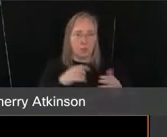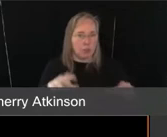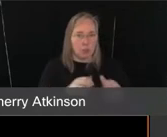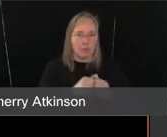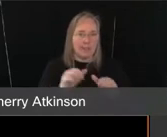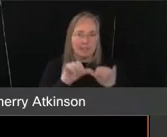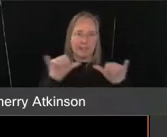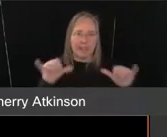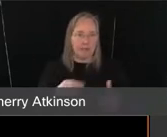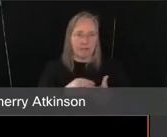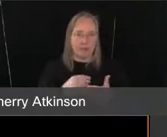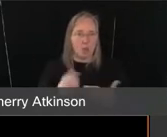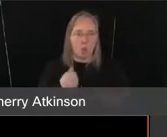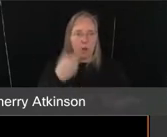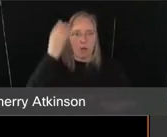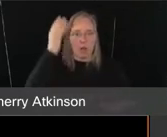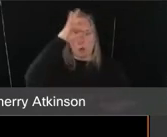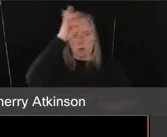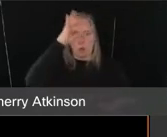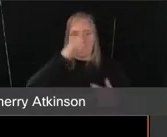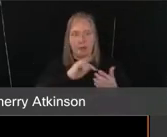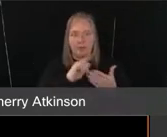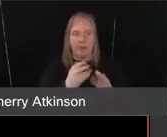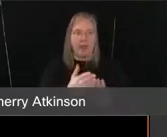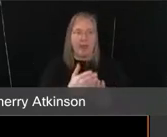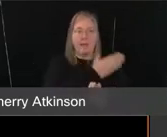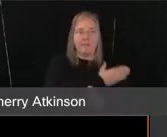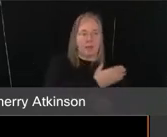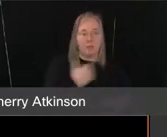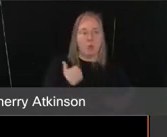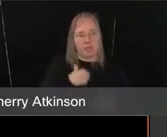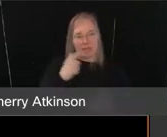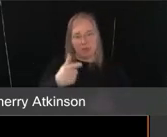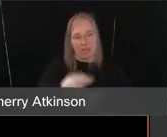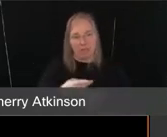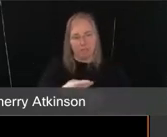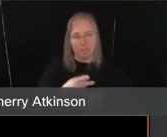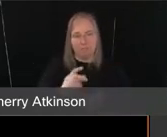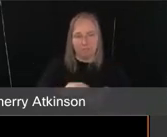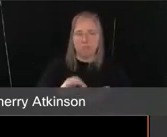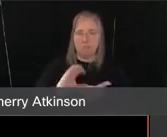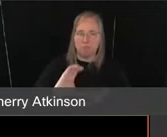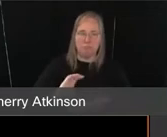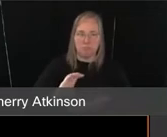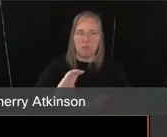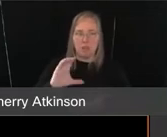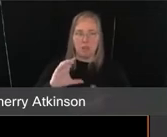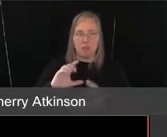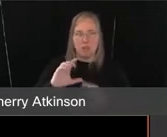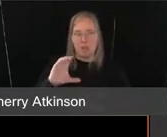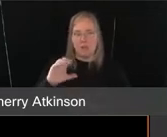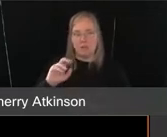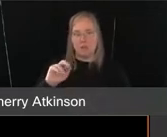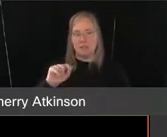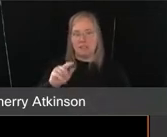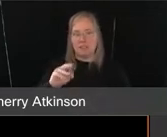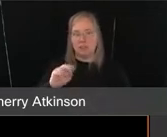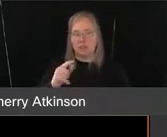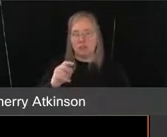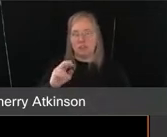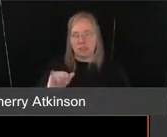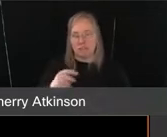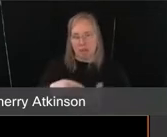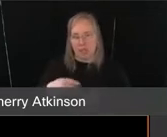about those ahead of time, so we need to maintain a substantial contingency, and that money would then be rolled over